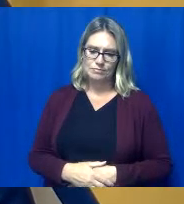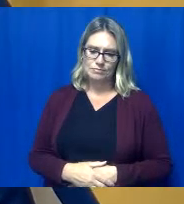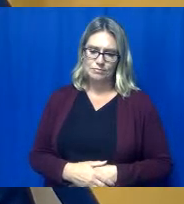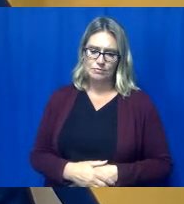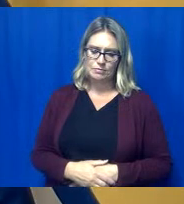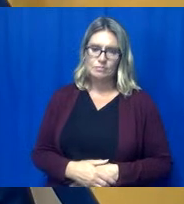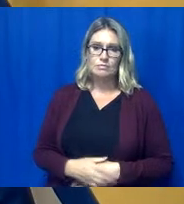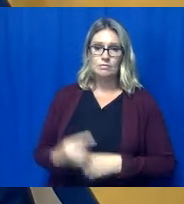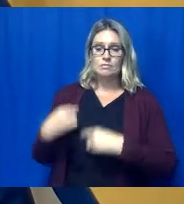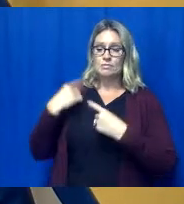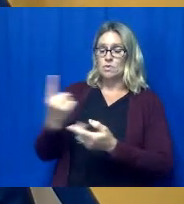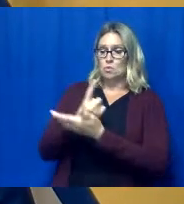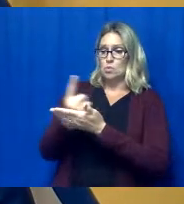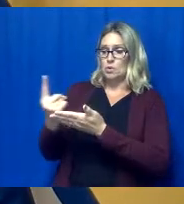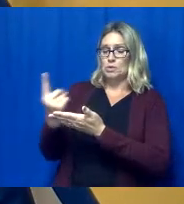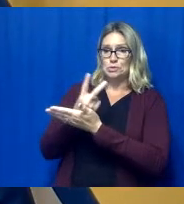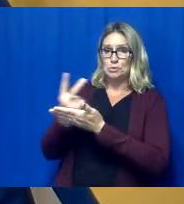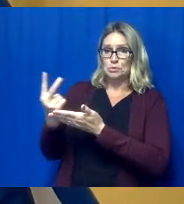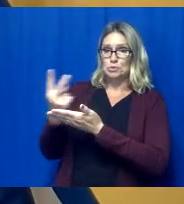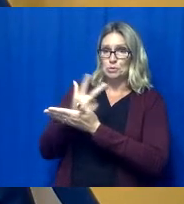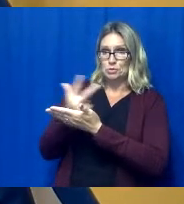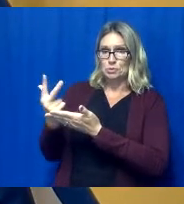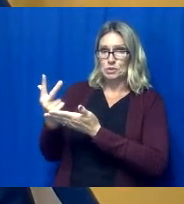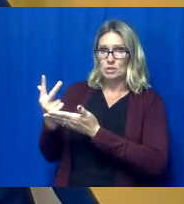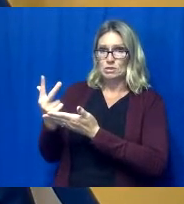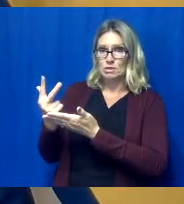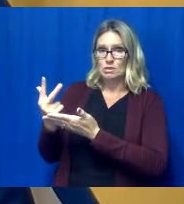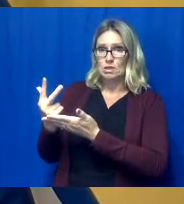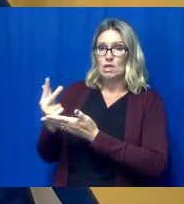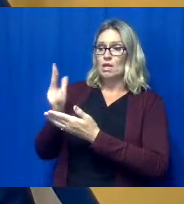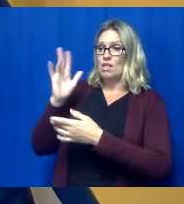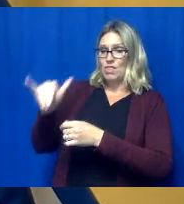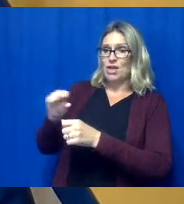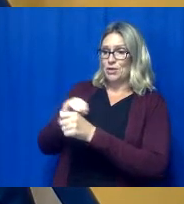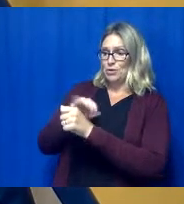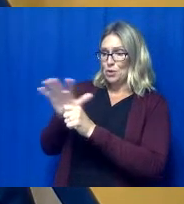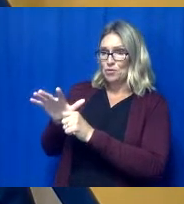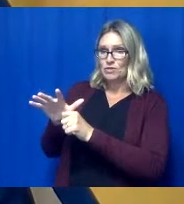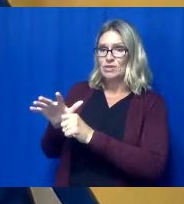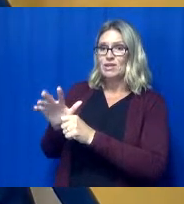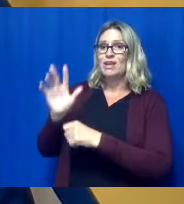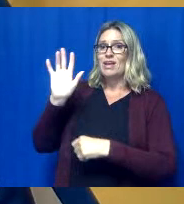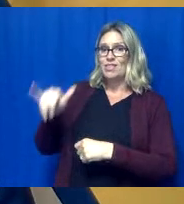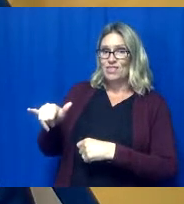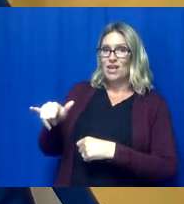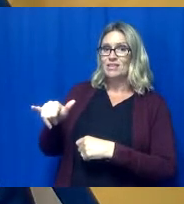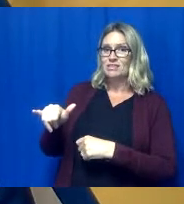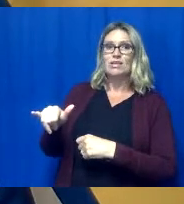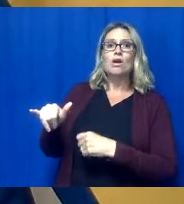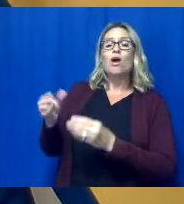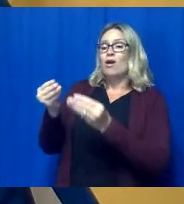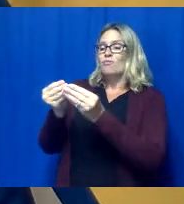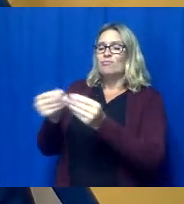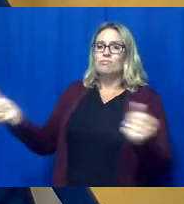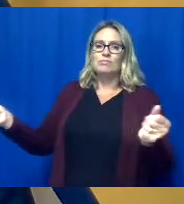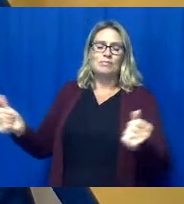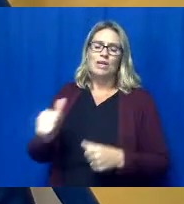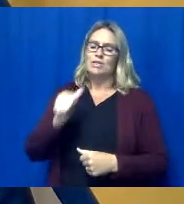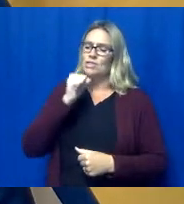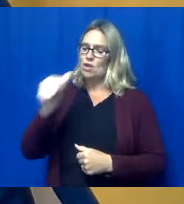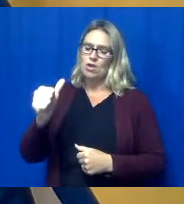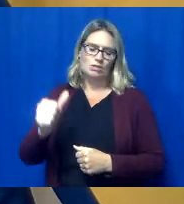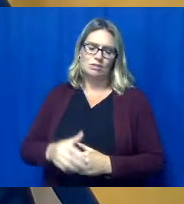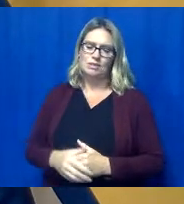3 weeks have shown us that COVID-19 and the variants of concern are not going away easily. Given